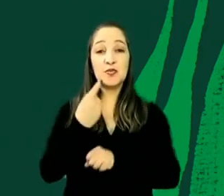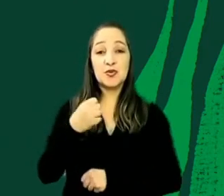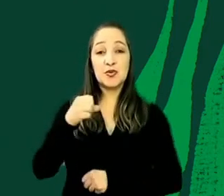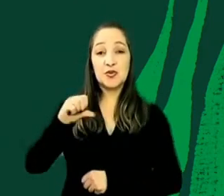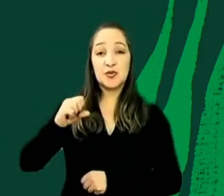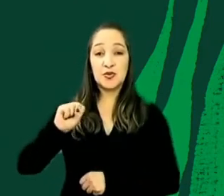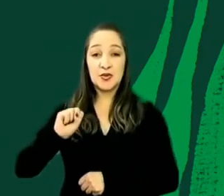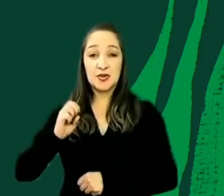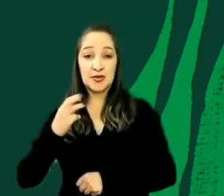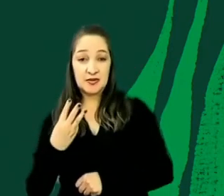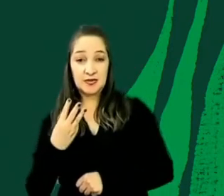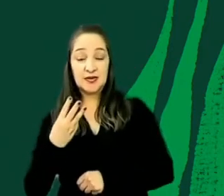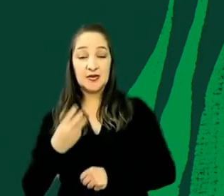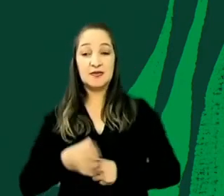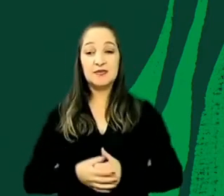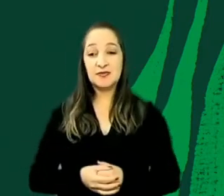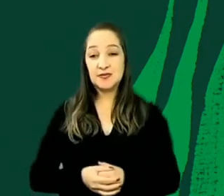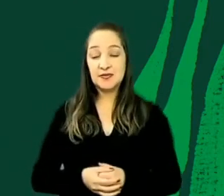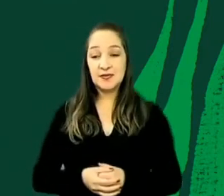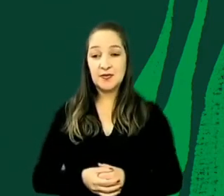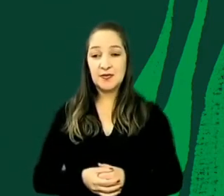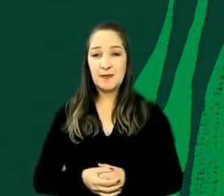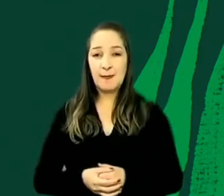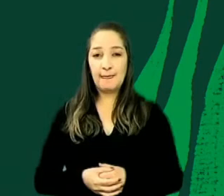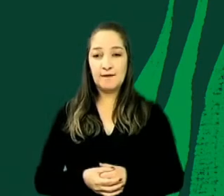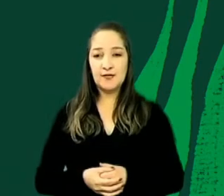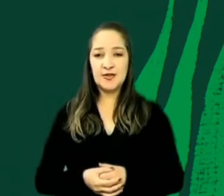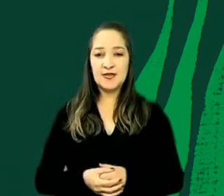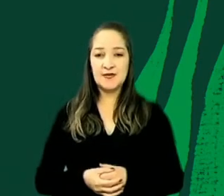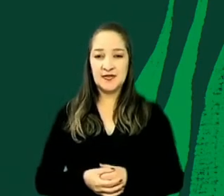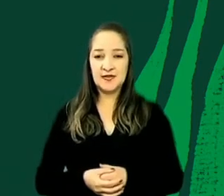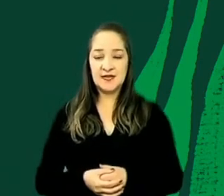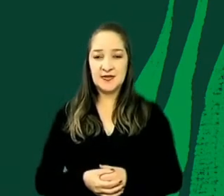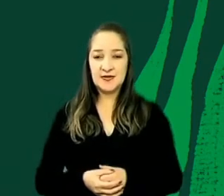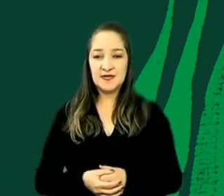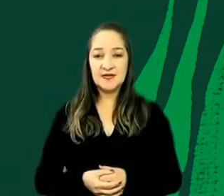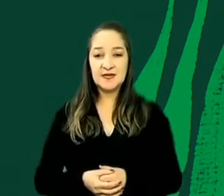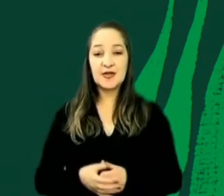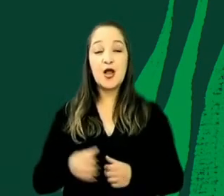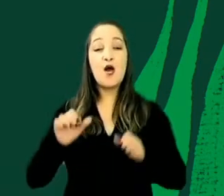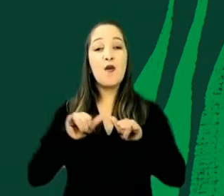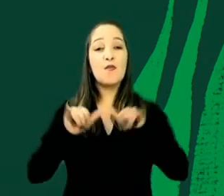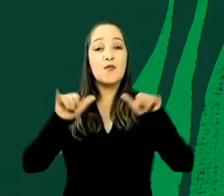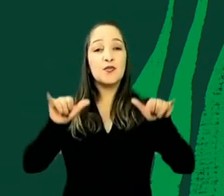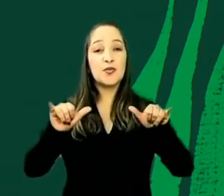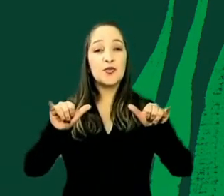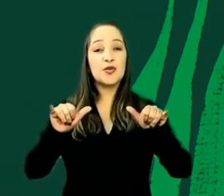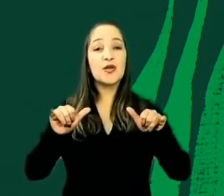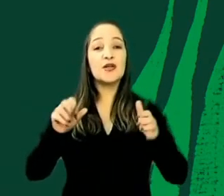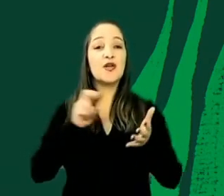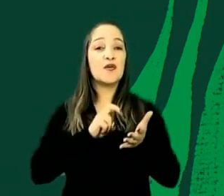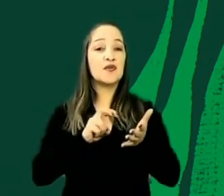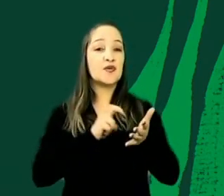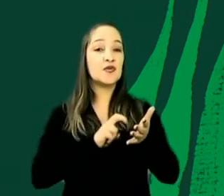and this book that she's launching here in FLIP, In Search of Our Mother's Gardens, which is published by